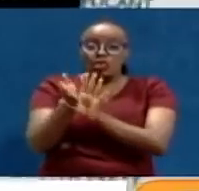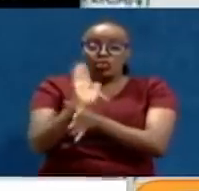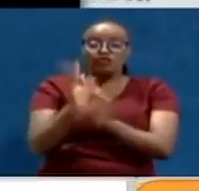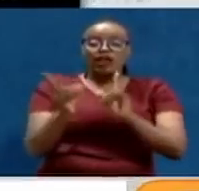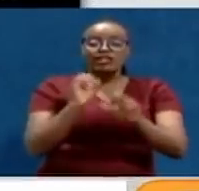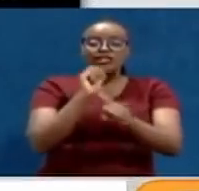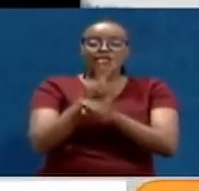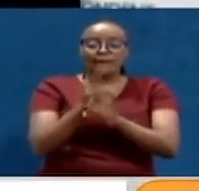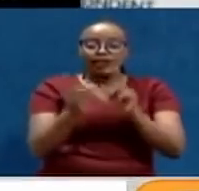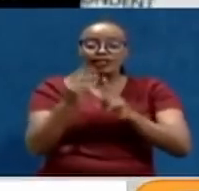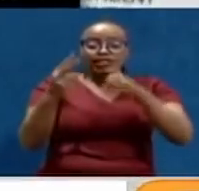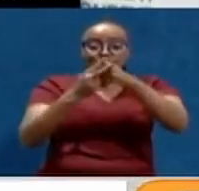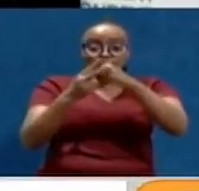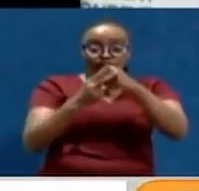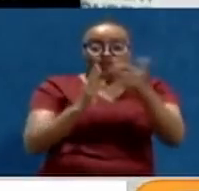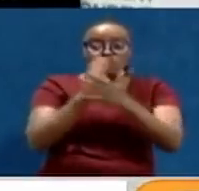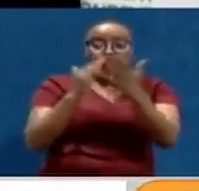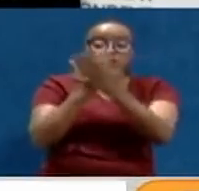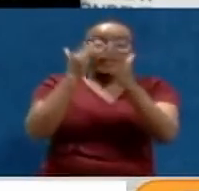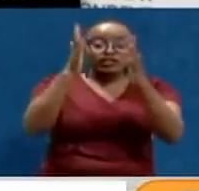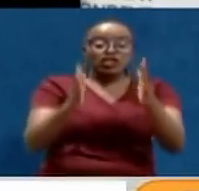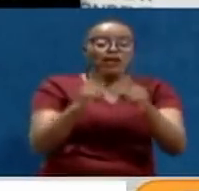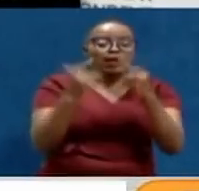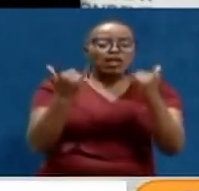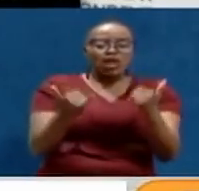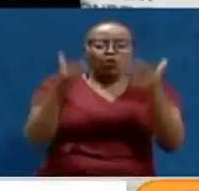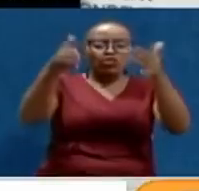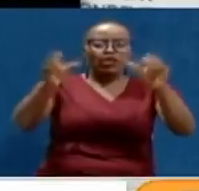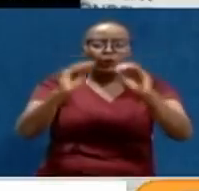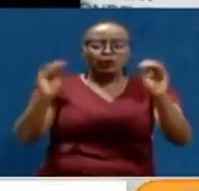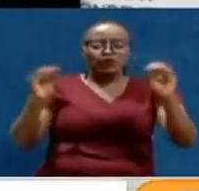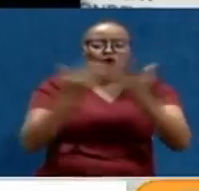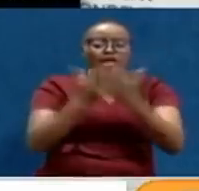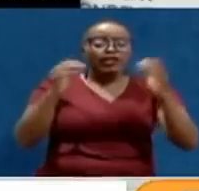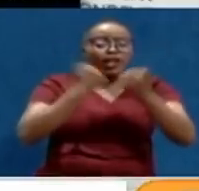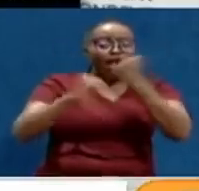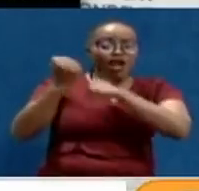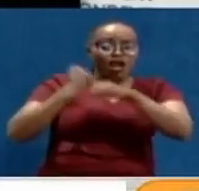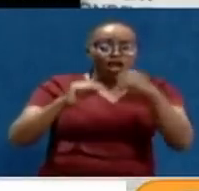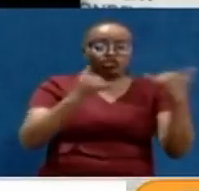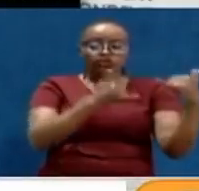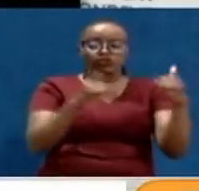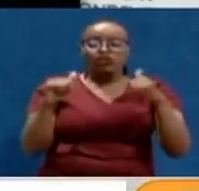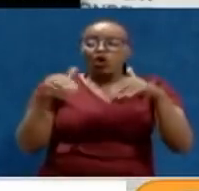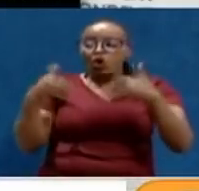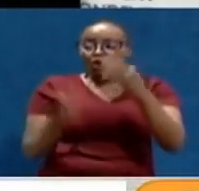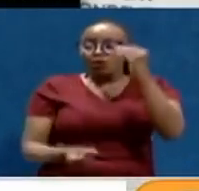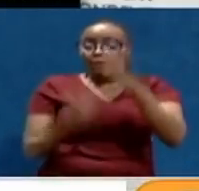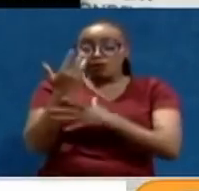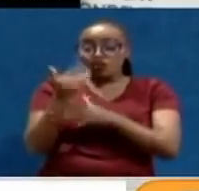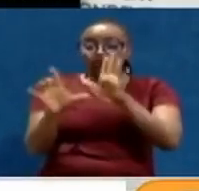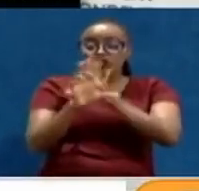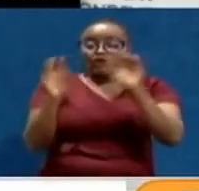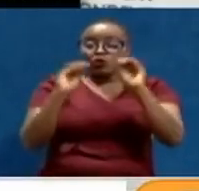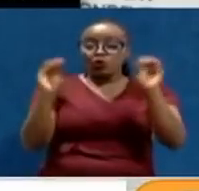December 7th, 2020 by the petitioner and no longer subsists for any action, enforcement or creation of any